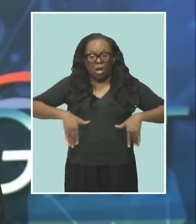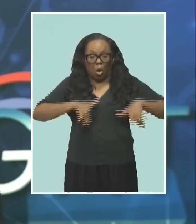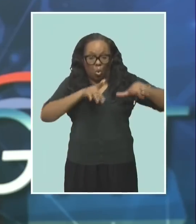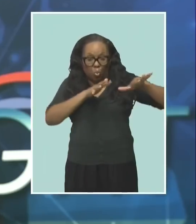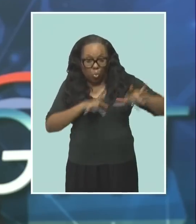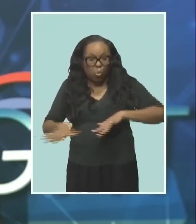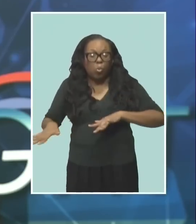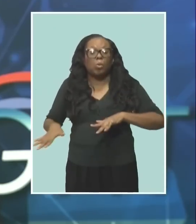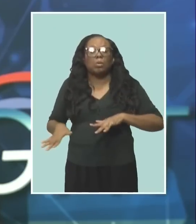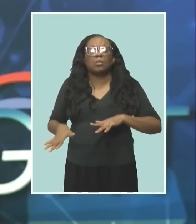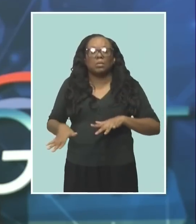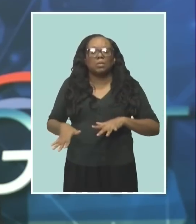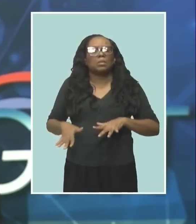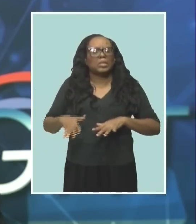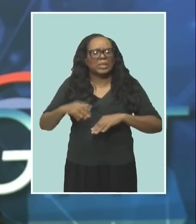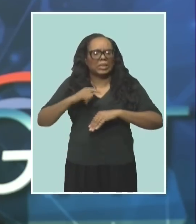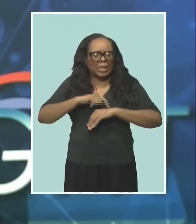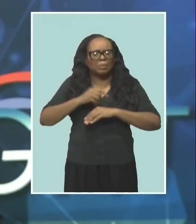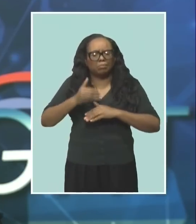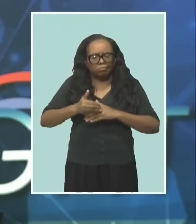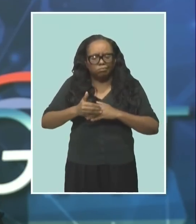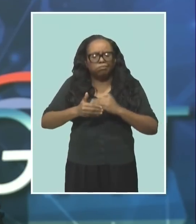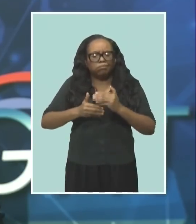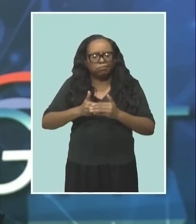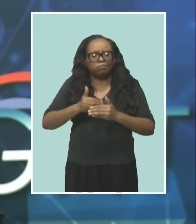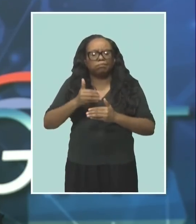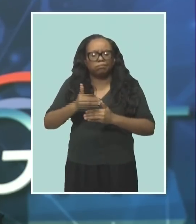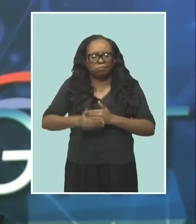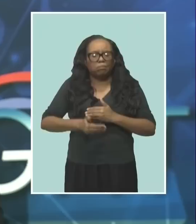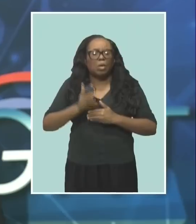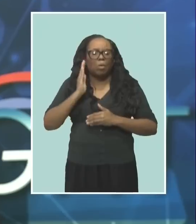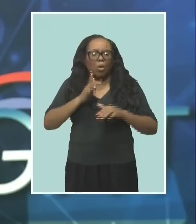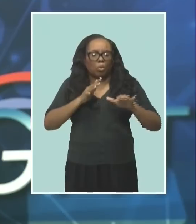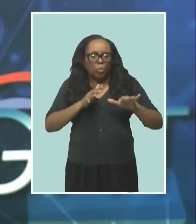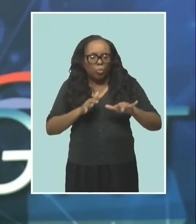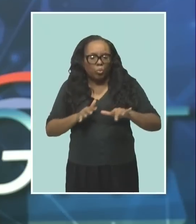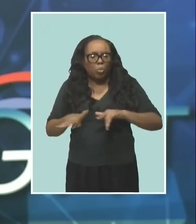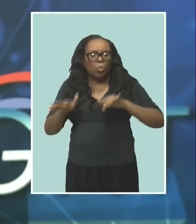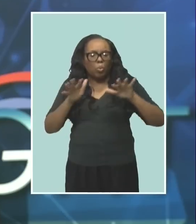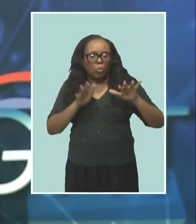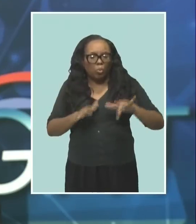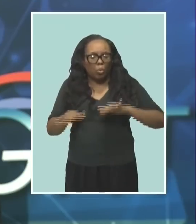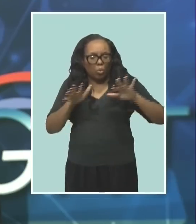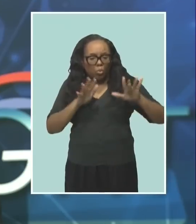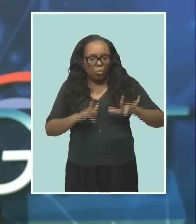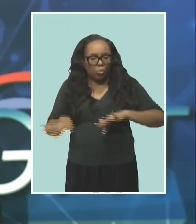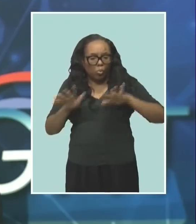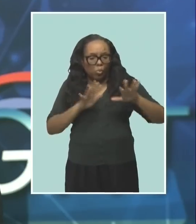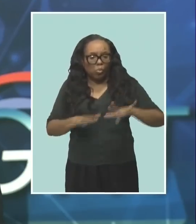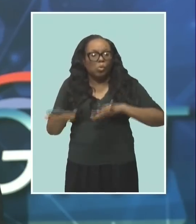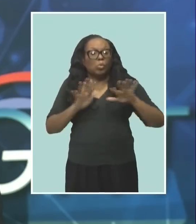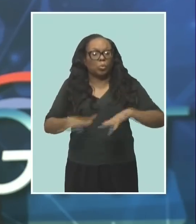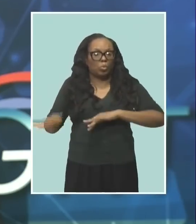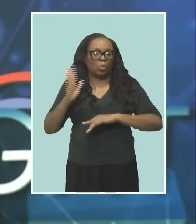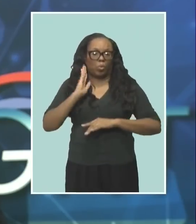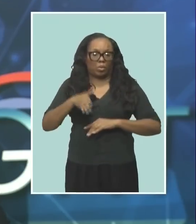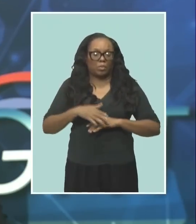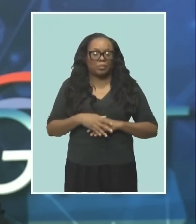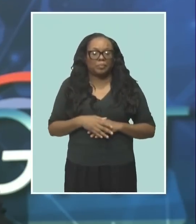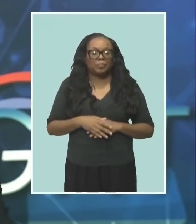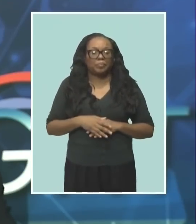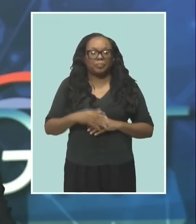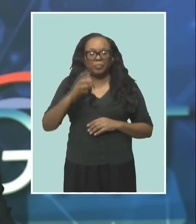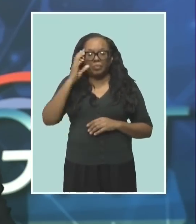some areas. Water tankers continue to service those customers impacted by the outage. The acting